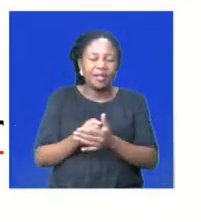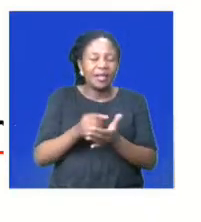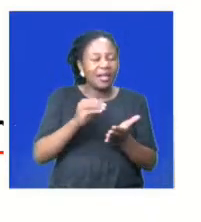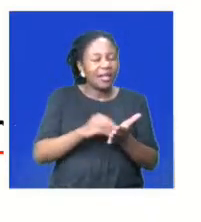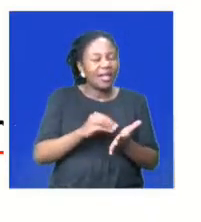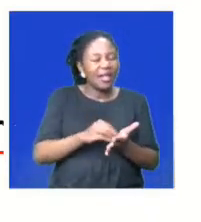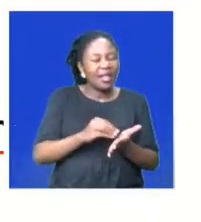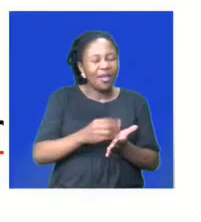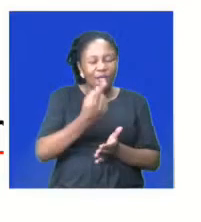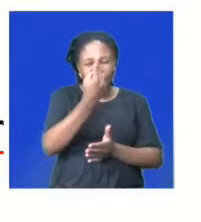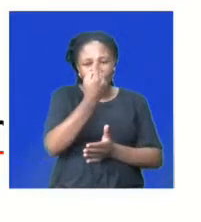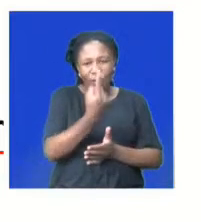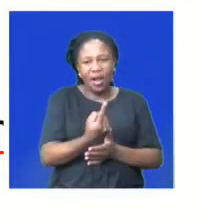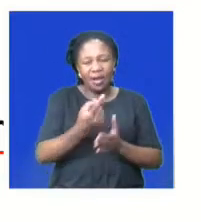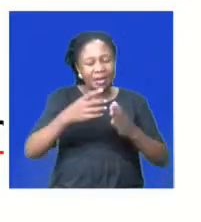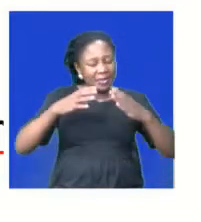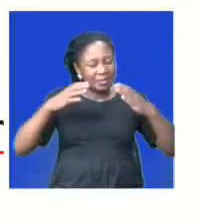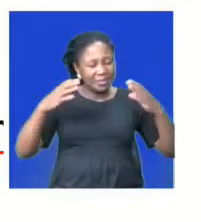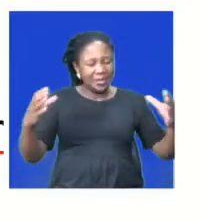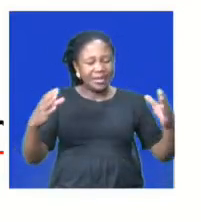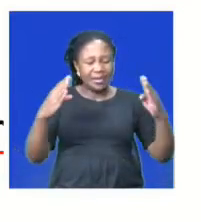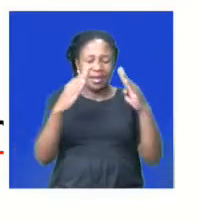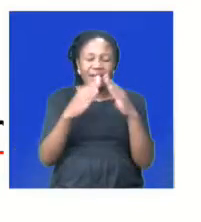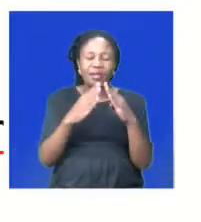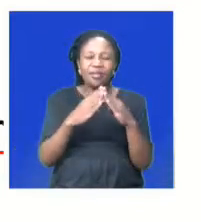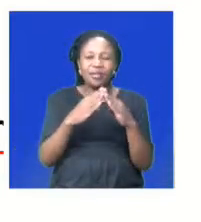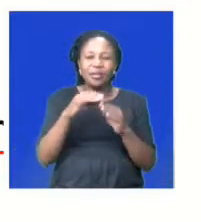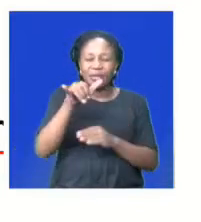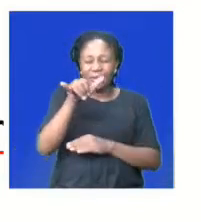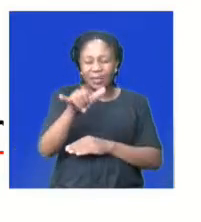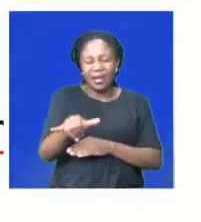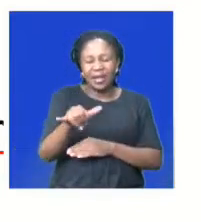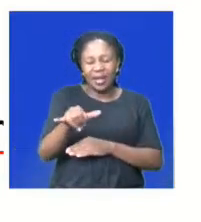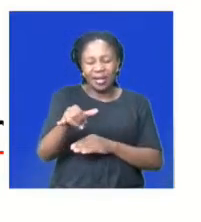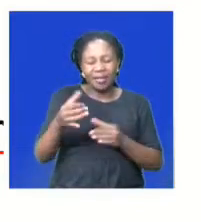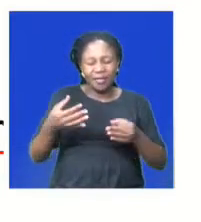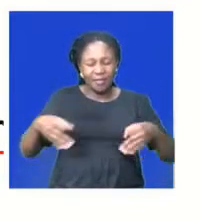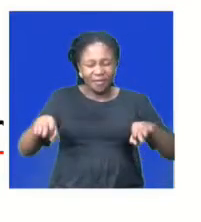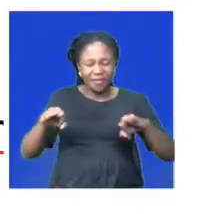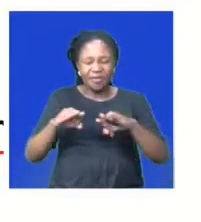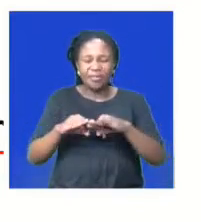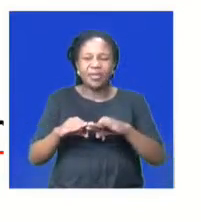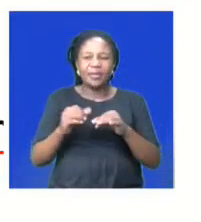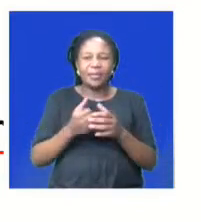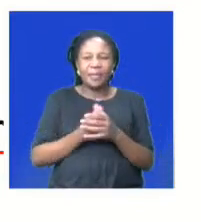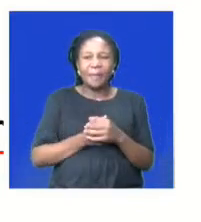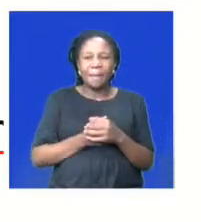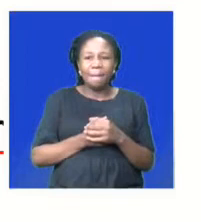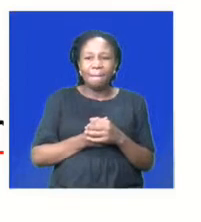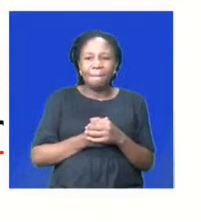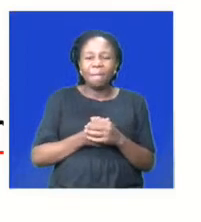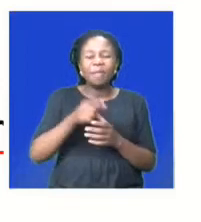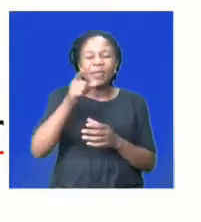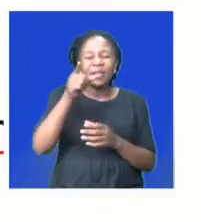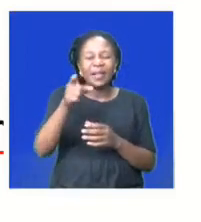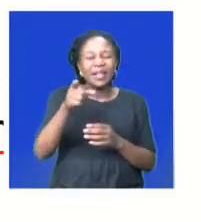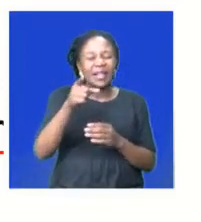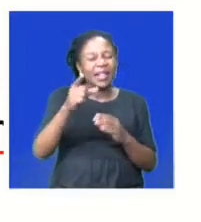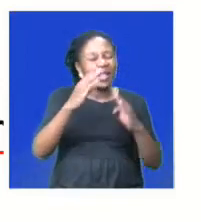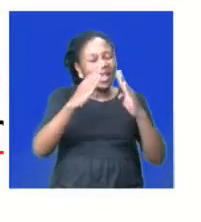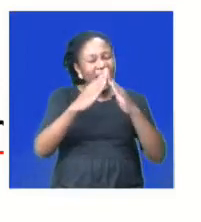house where the whole family lives. Then the house inside is divided